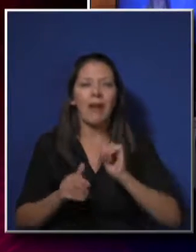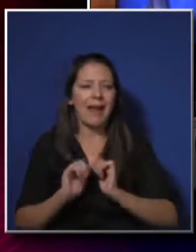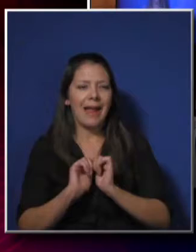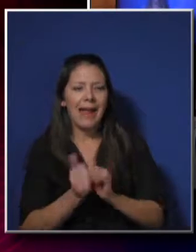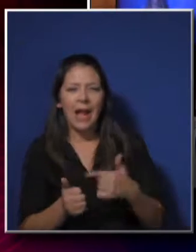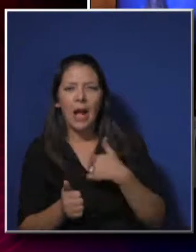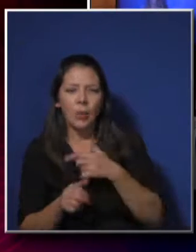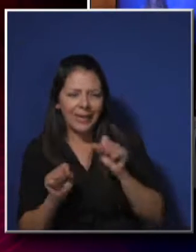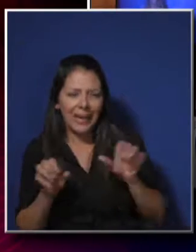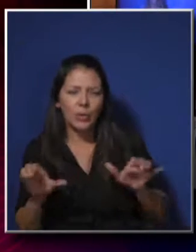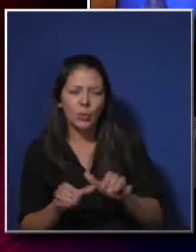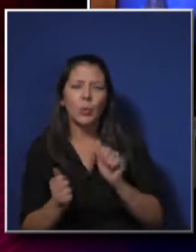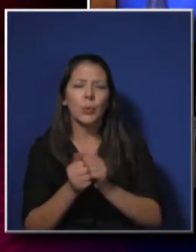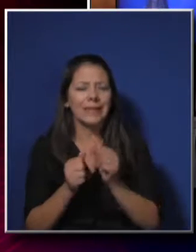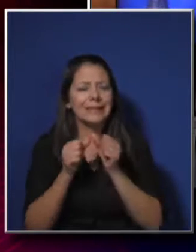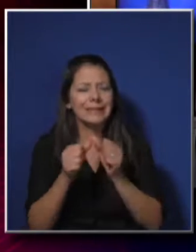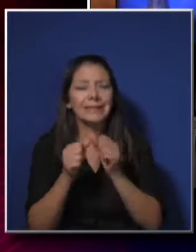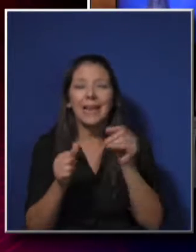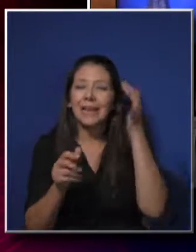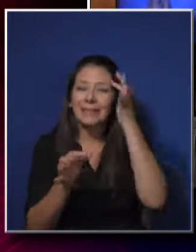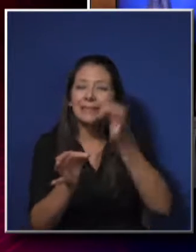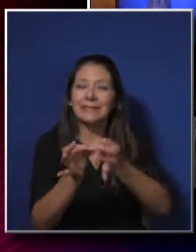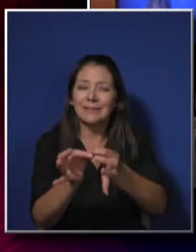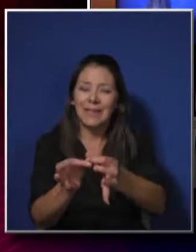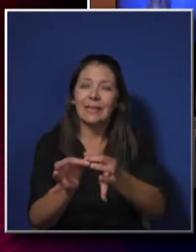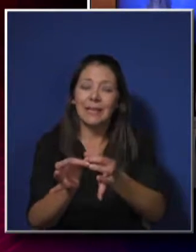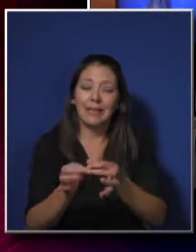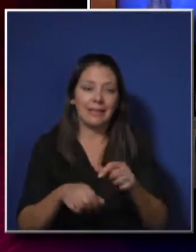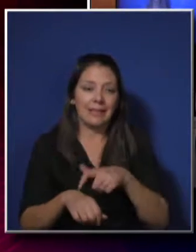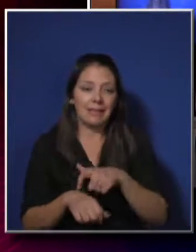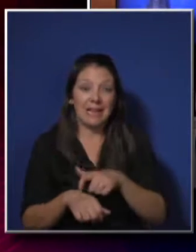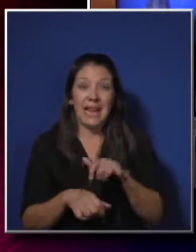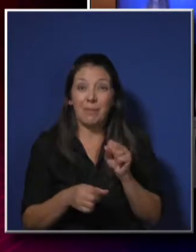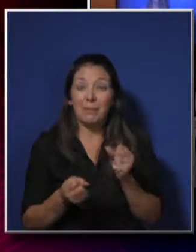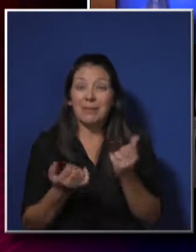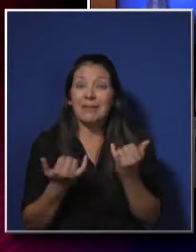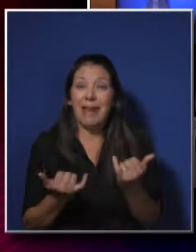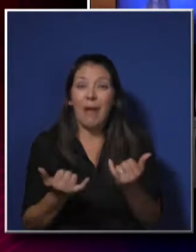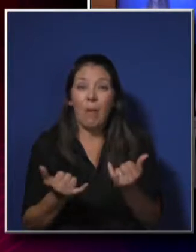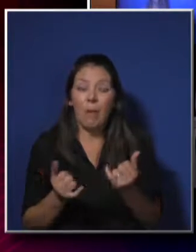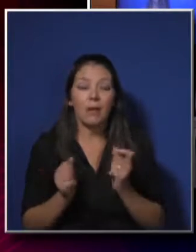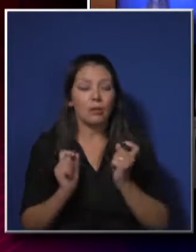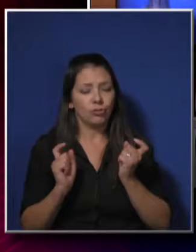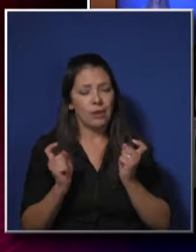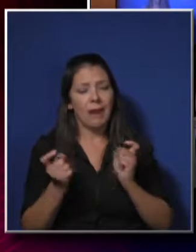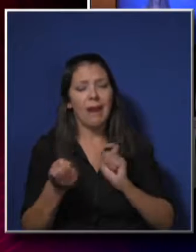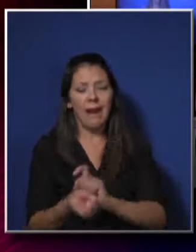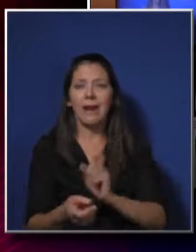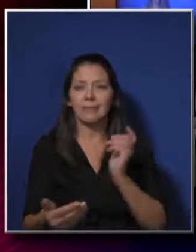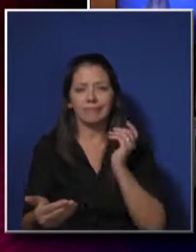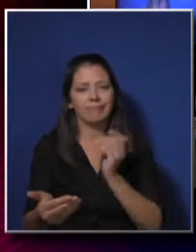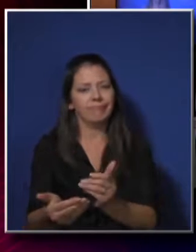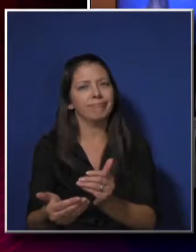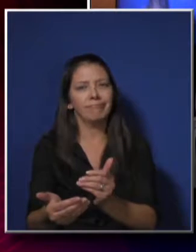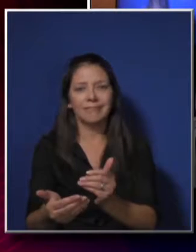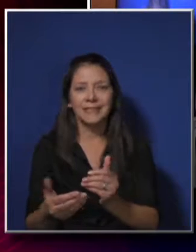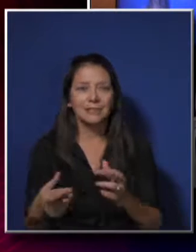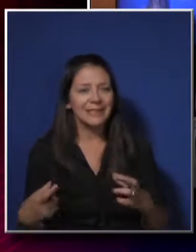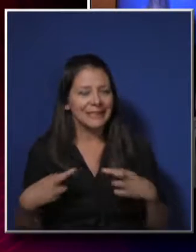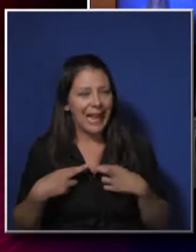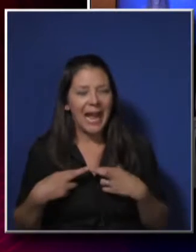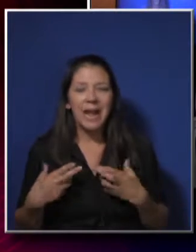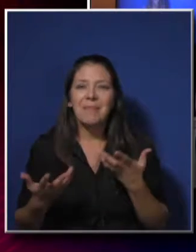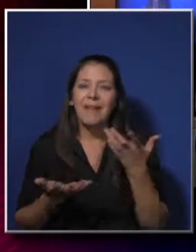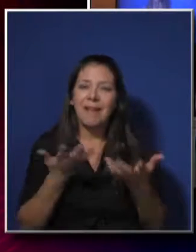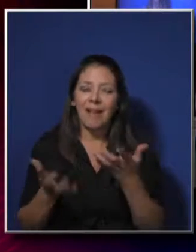with consistency and fidelity, and the timing is now. Changes are coming with retirements, so this